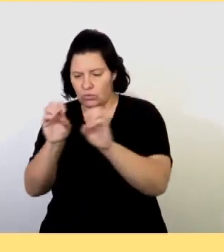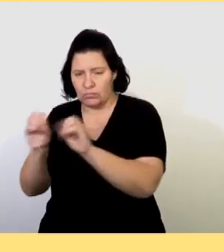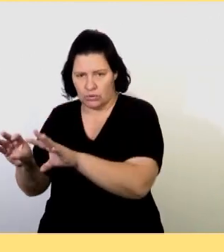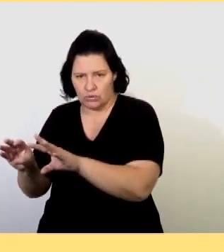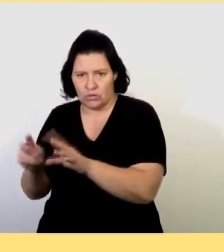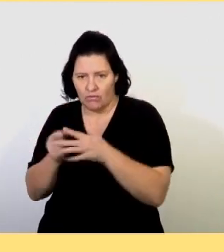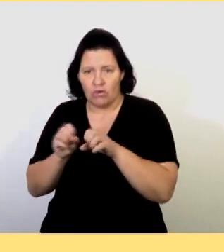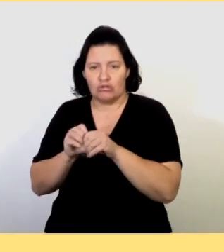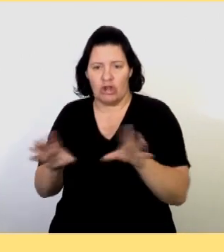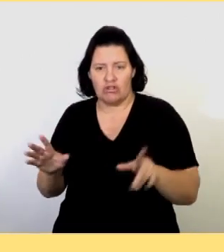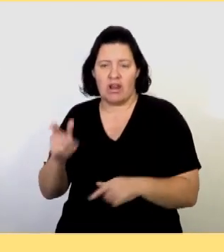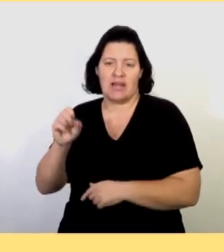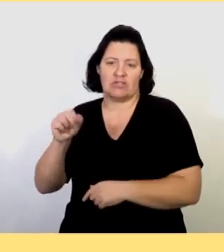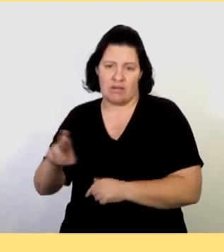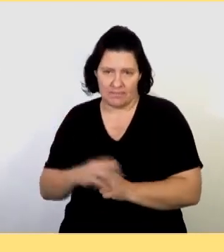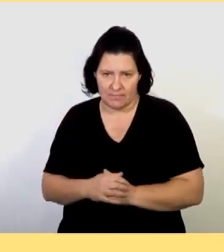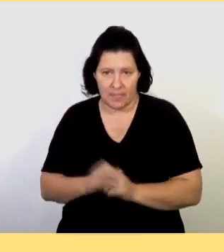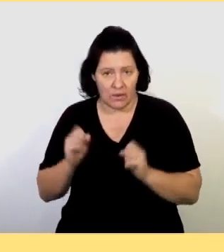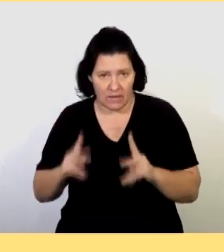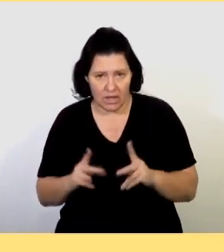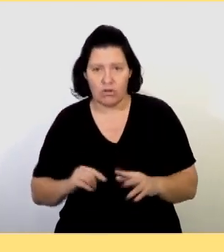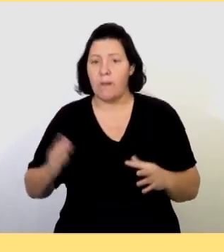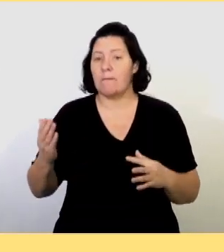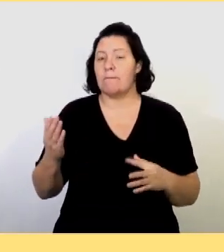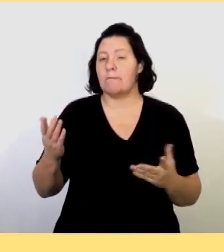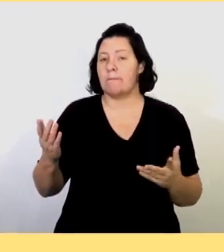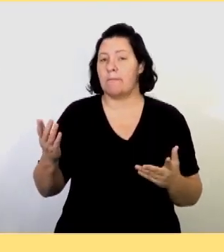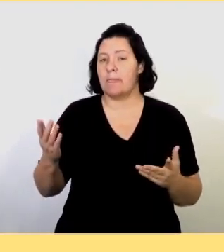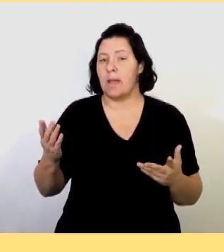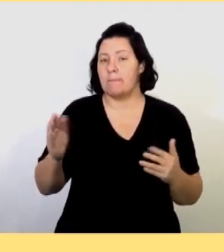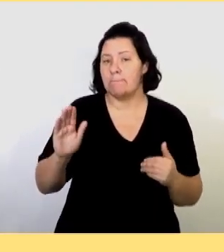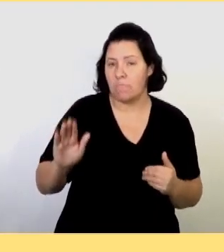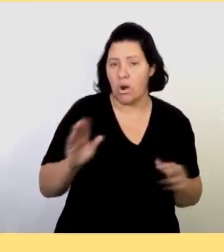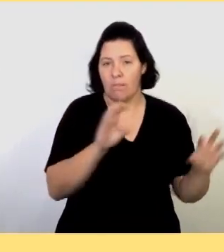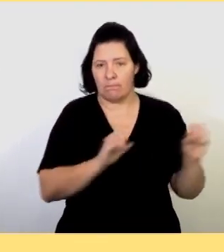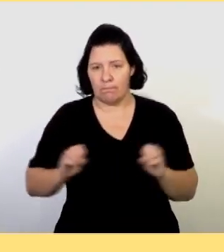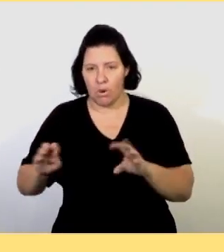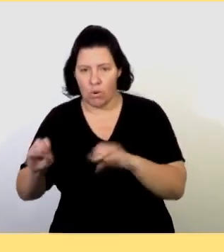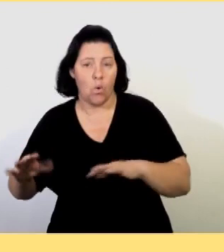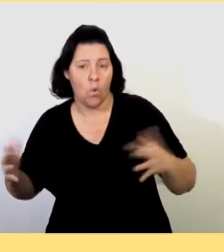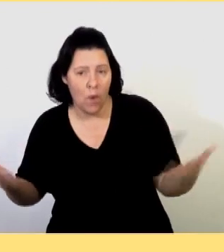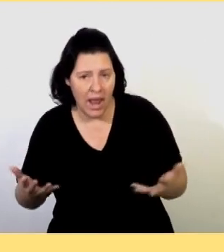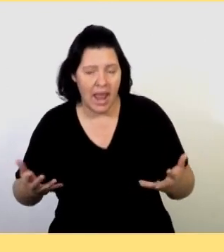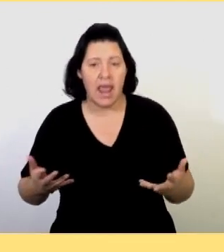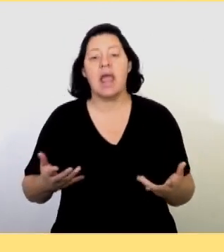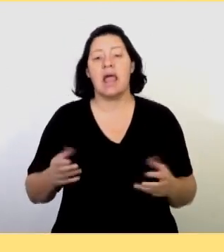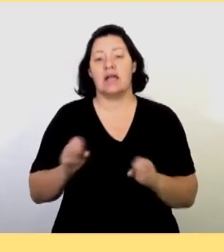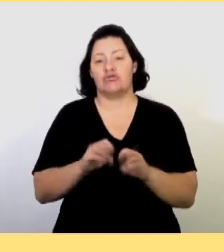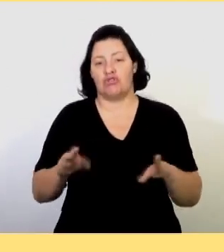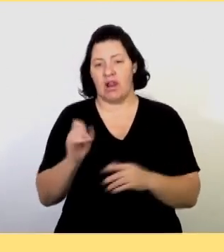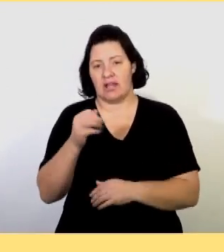to the general ledger. Okay? So we're going to quickly now go and post this to the general